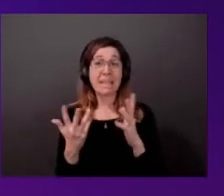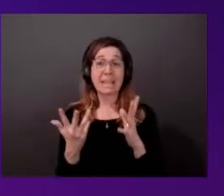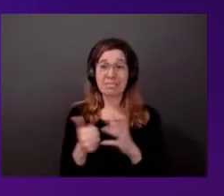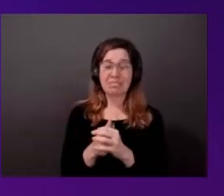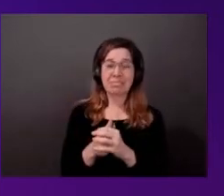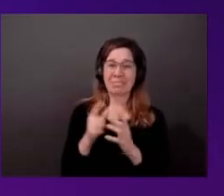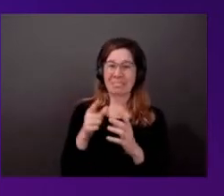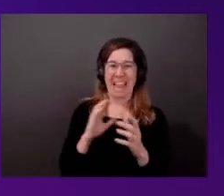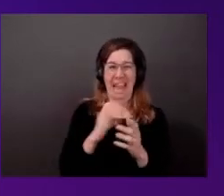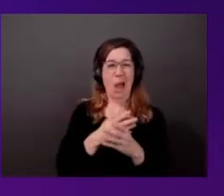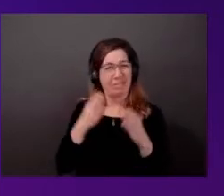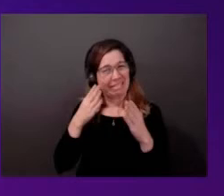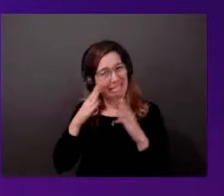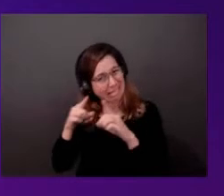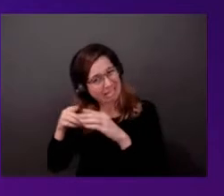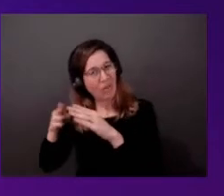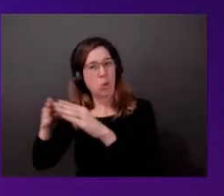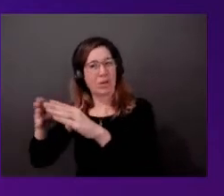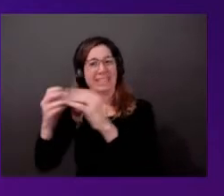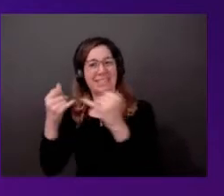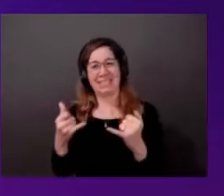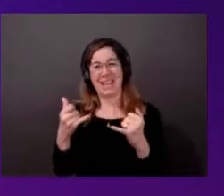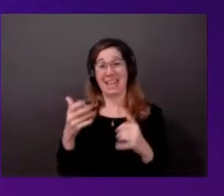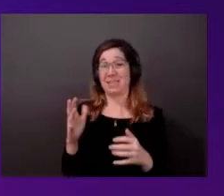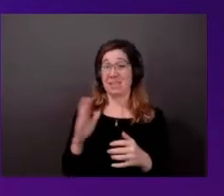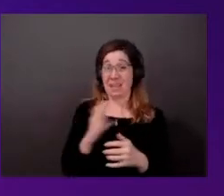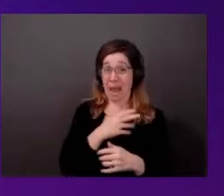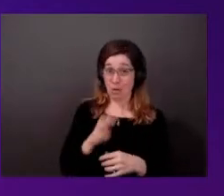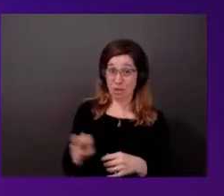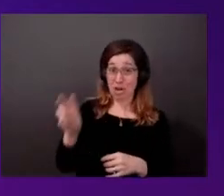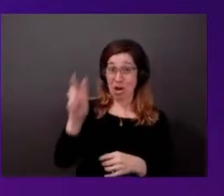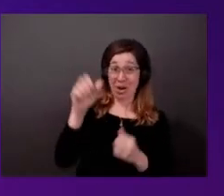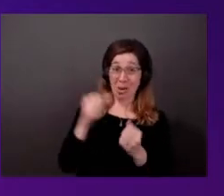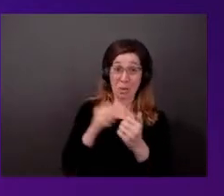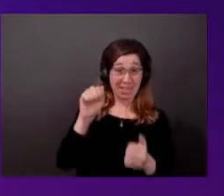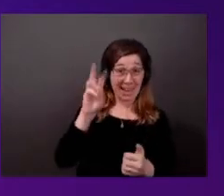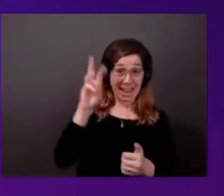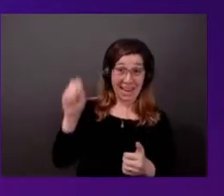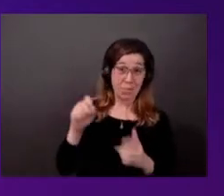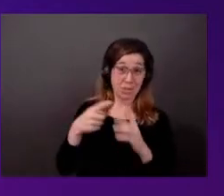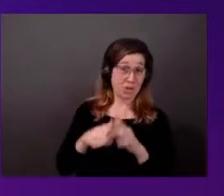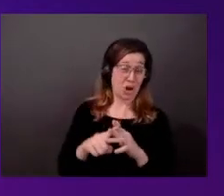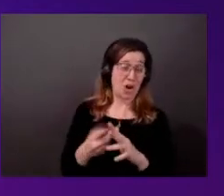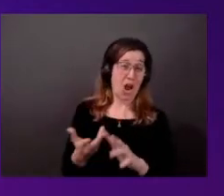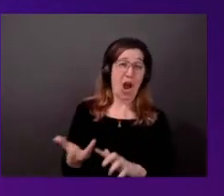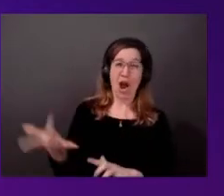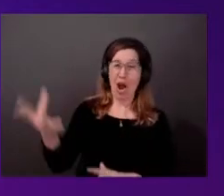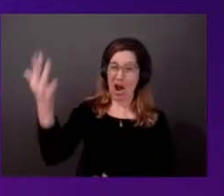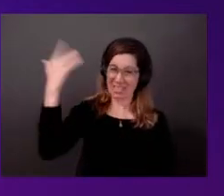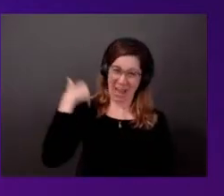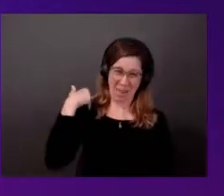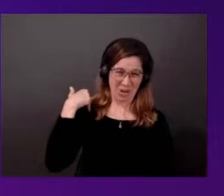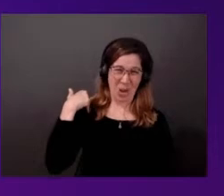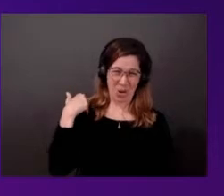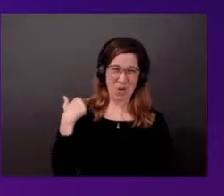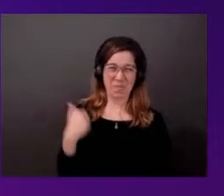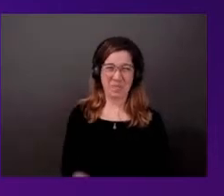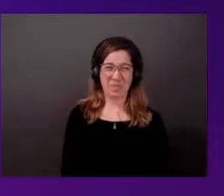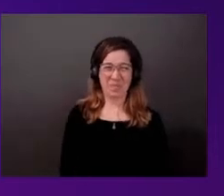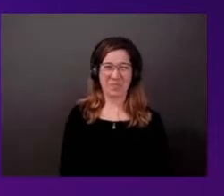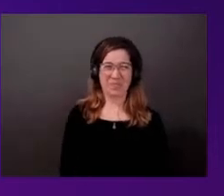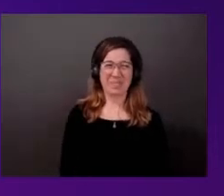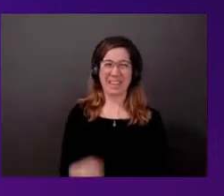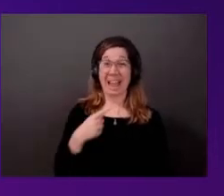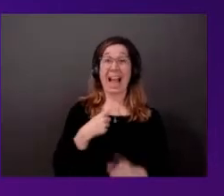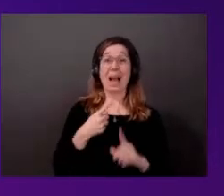right now. Our journey with AWS started very long time ago, actually. I'm originally from a company called